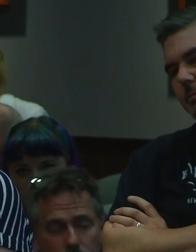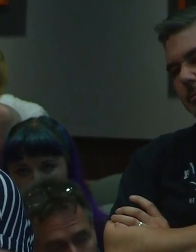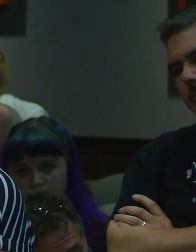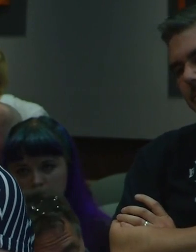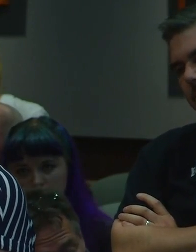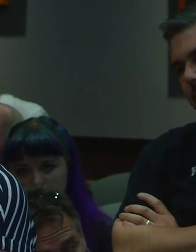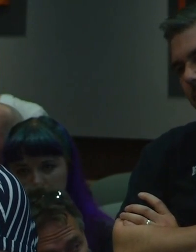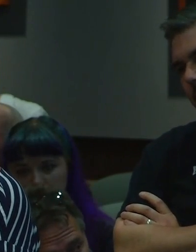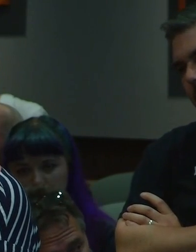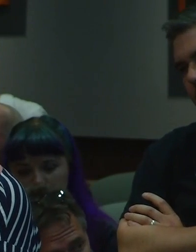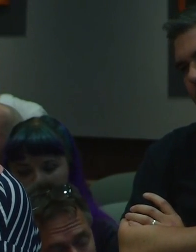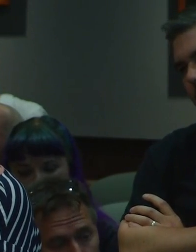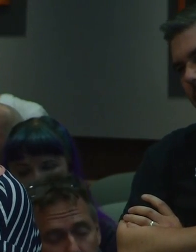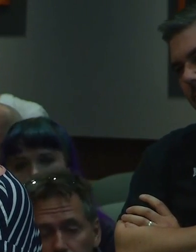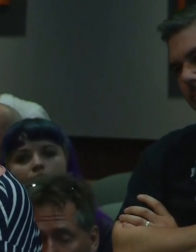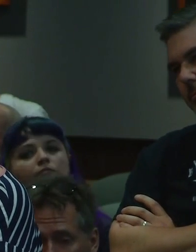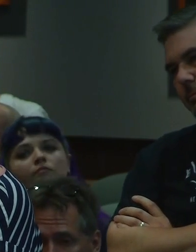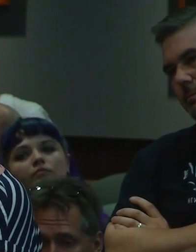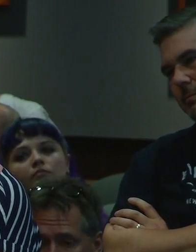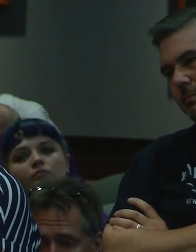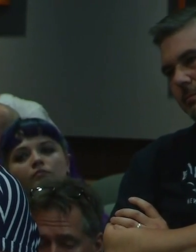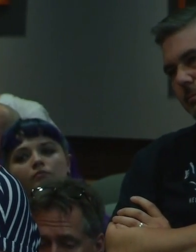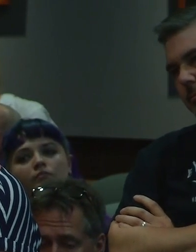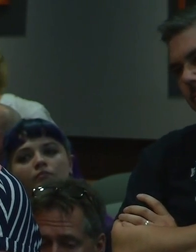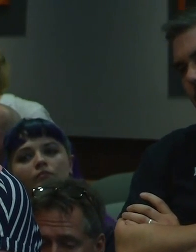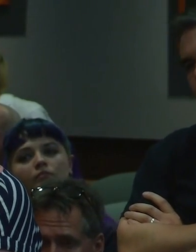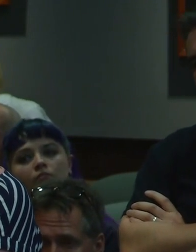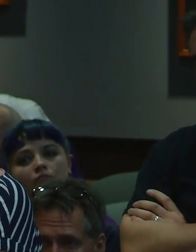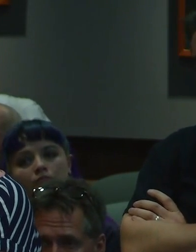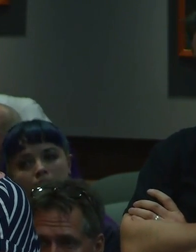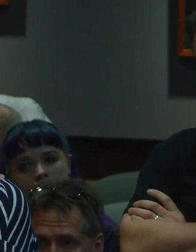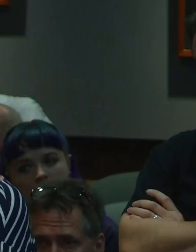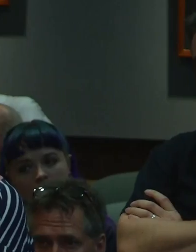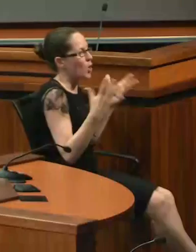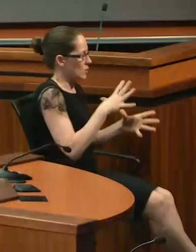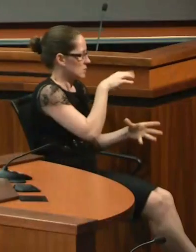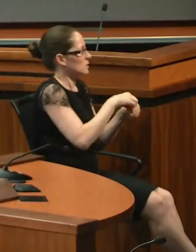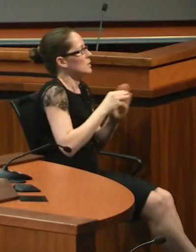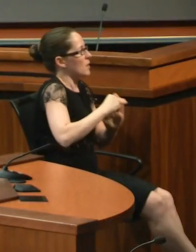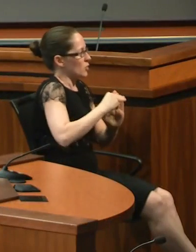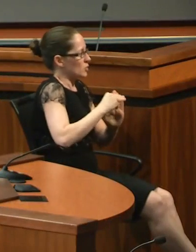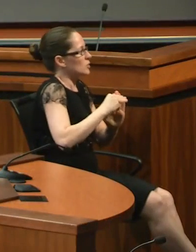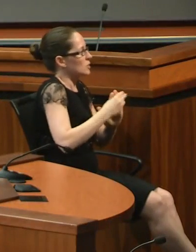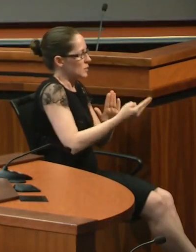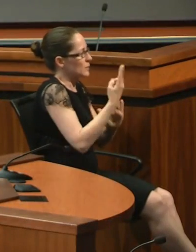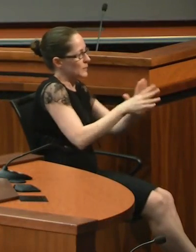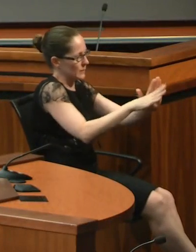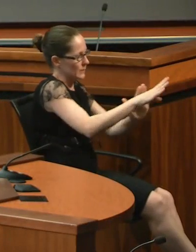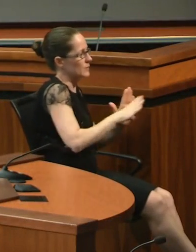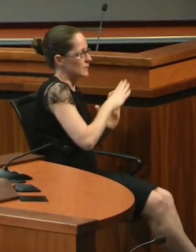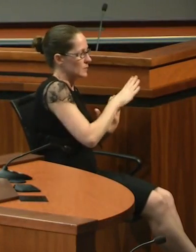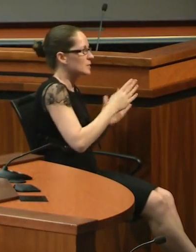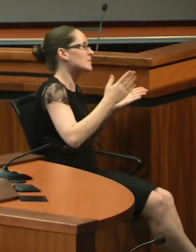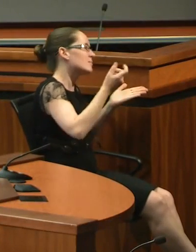or did you take a look at them, and how much water will they retain? They were factored in a rough sense because they're not designed